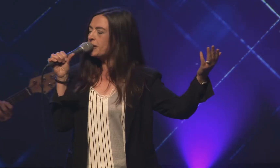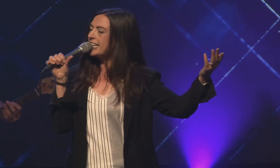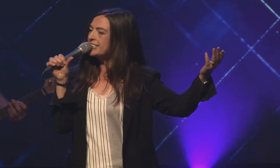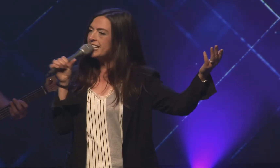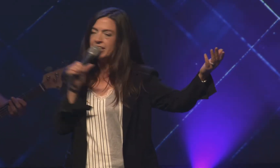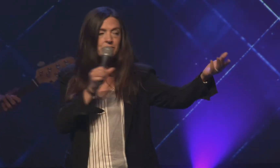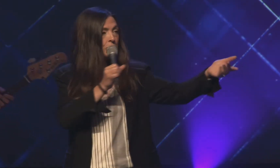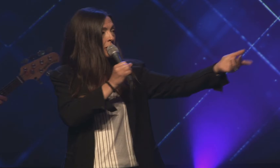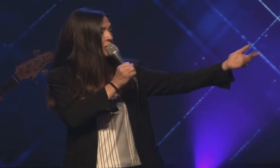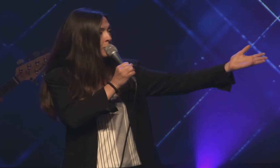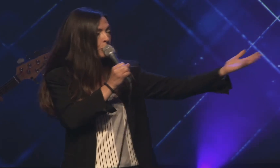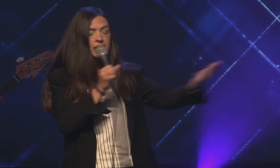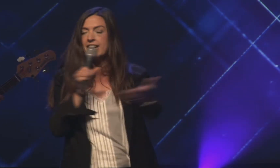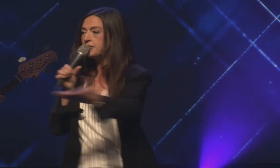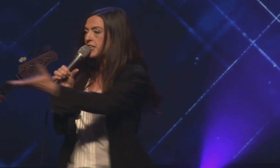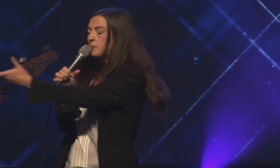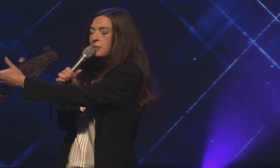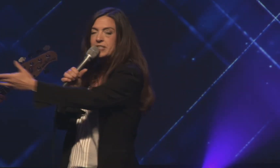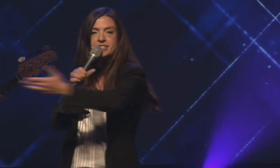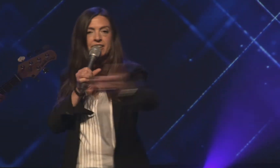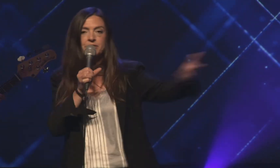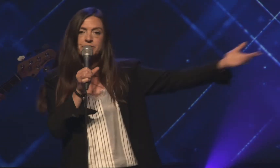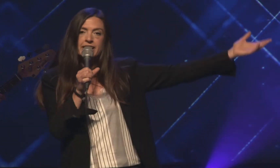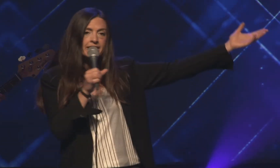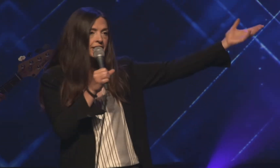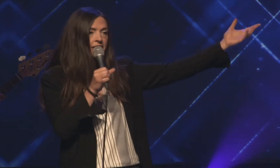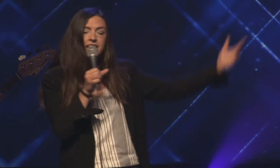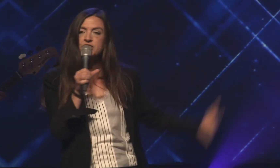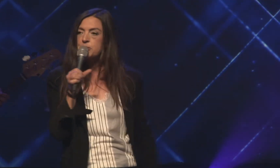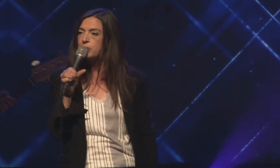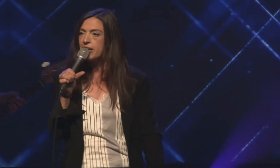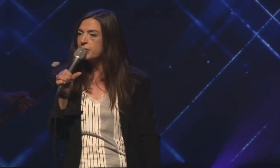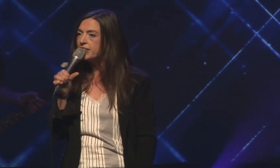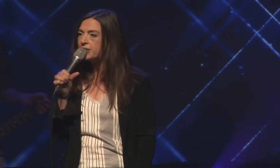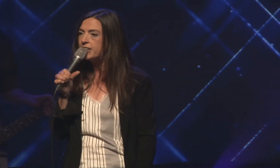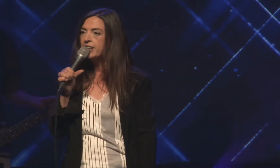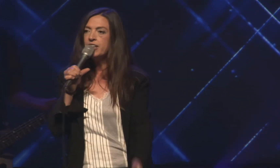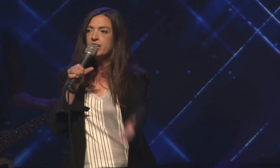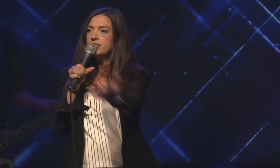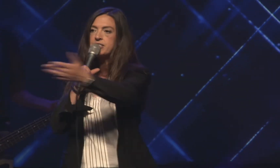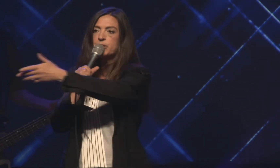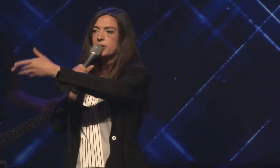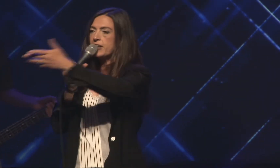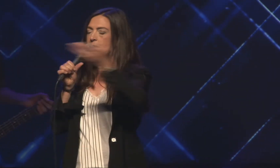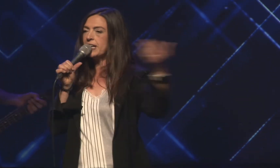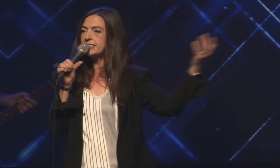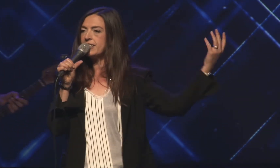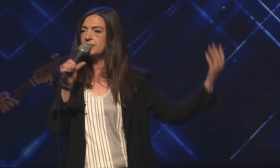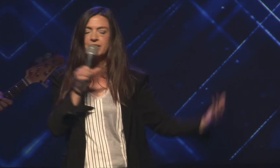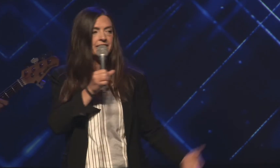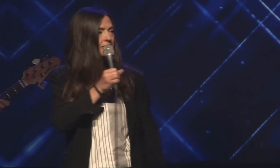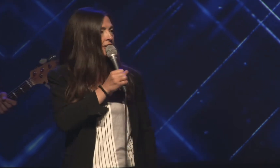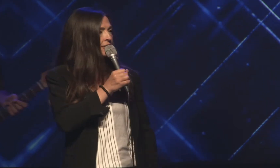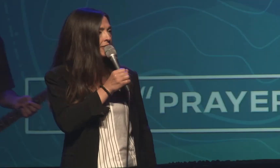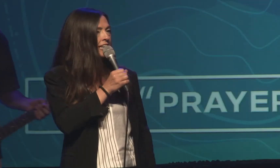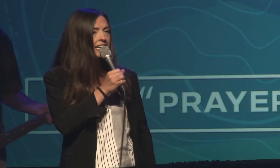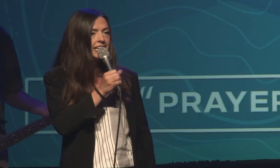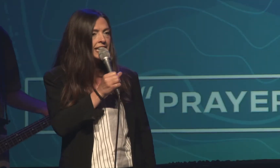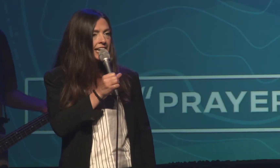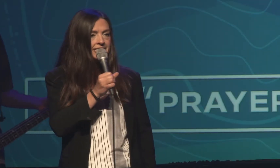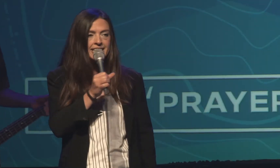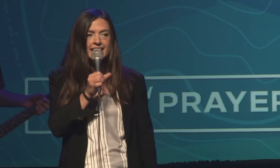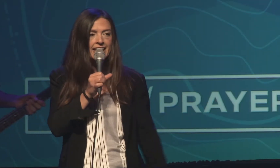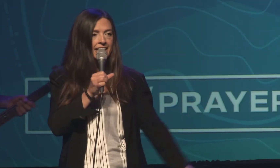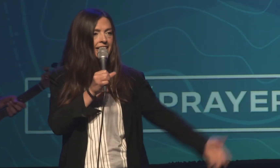Well, as we continue to worship, we'll have team members down front that are here to pray with you. So come on down front if you're